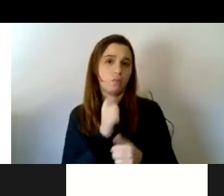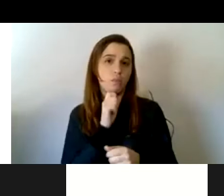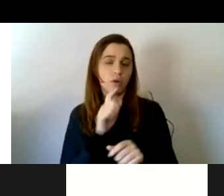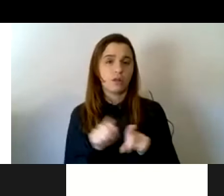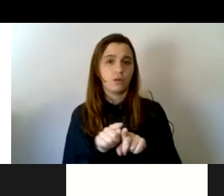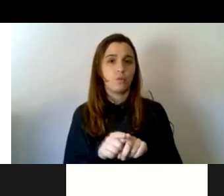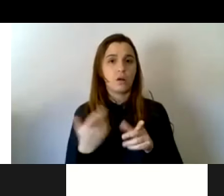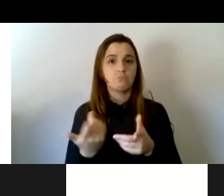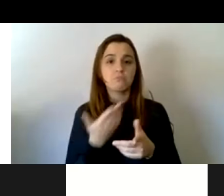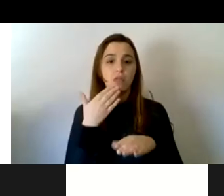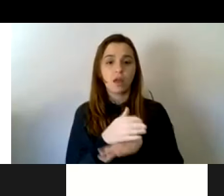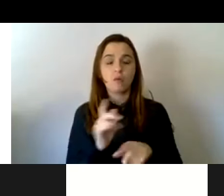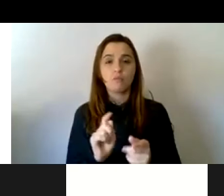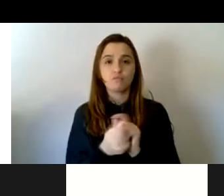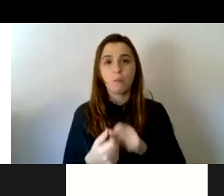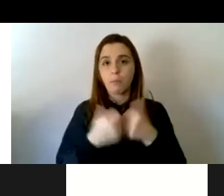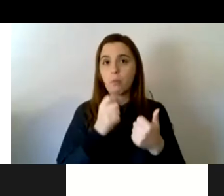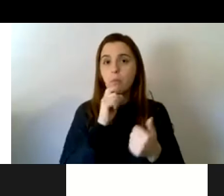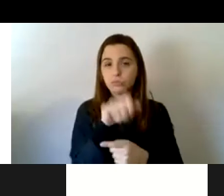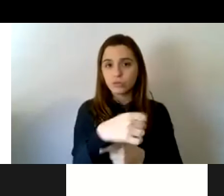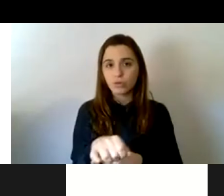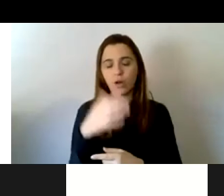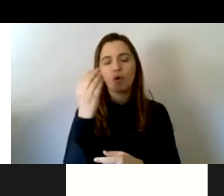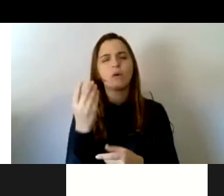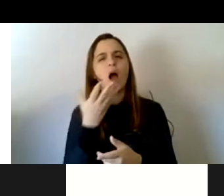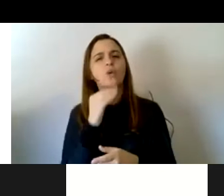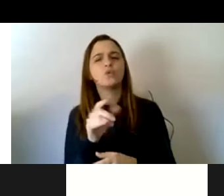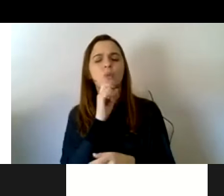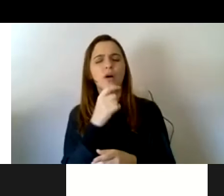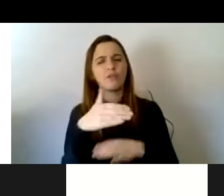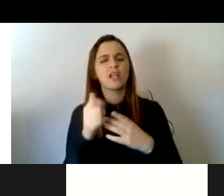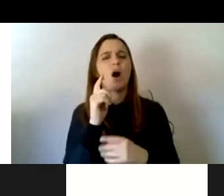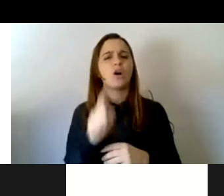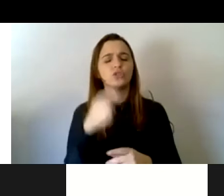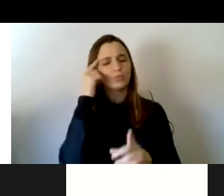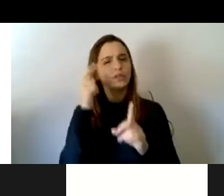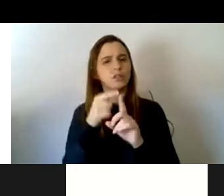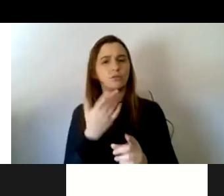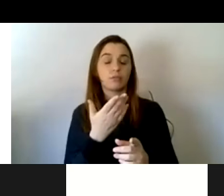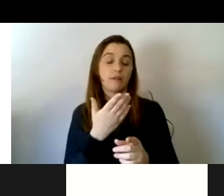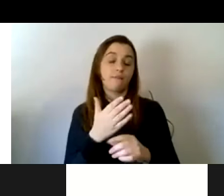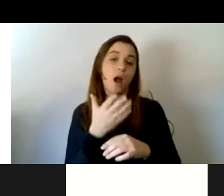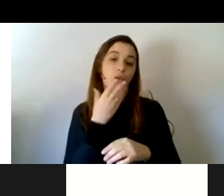students to do directly or indirectly to help people with disabilities?